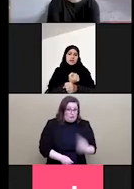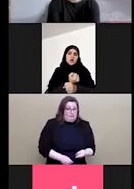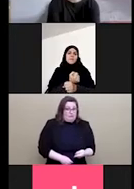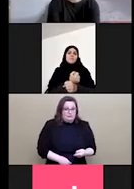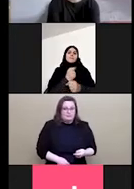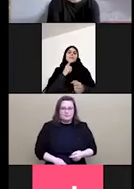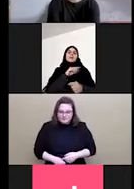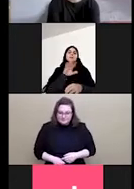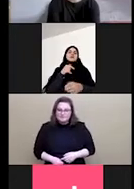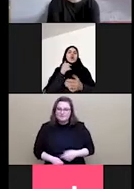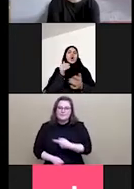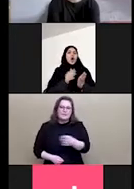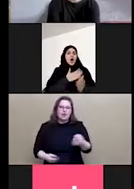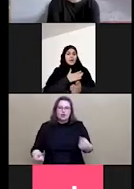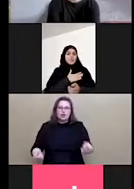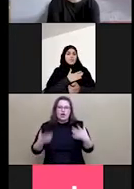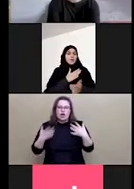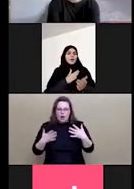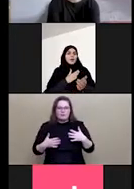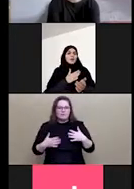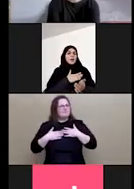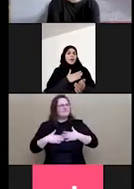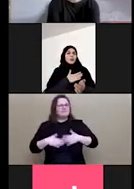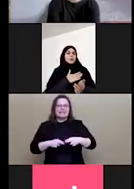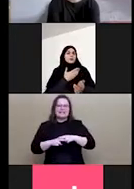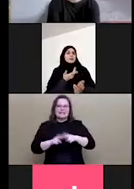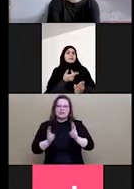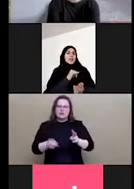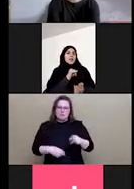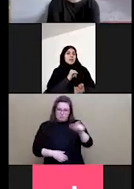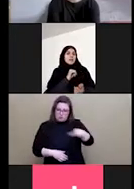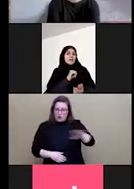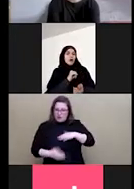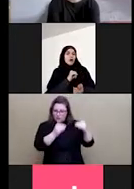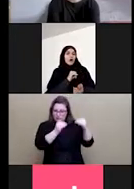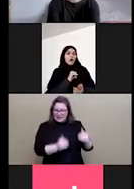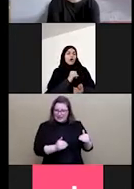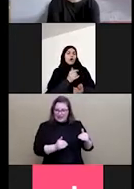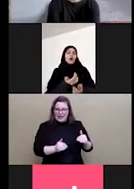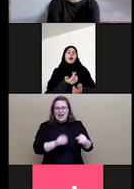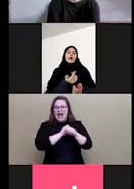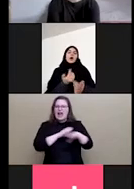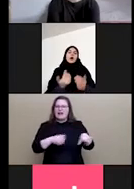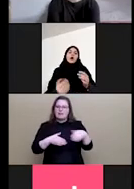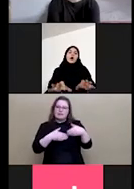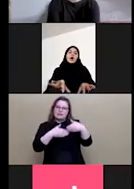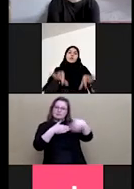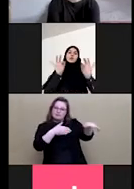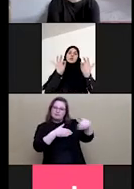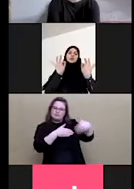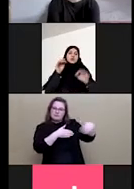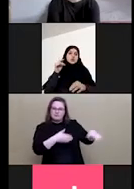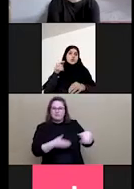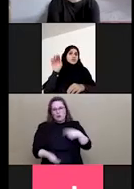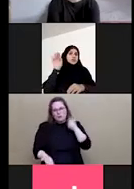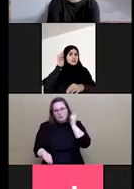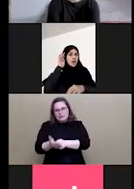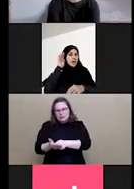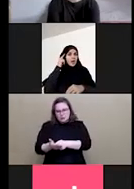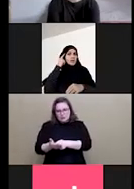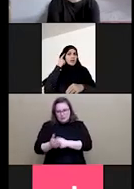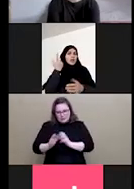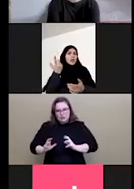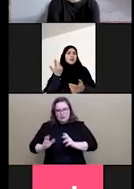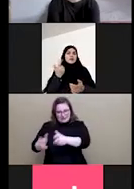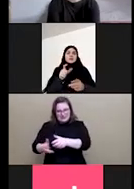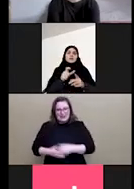that they feel that persons with disabilities are generally excluded from decision-making processes in Bosnia and Herzegovina, and